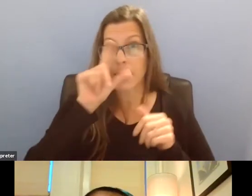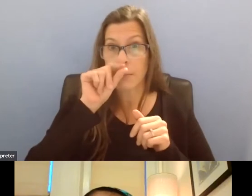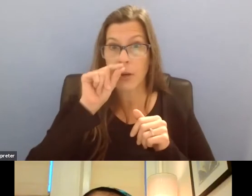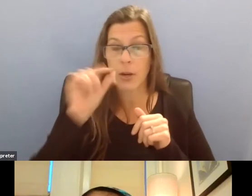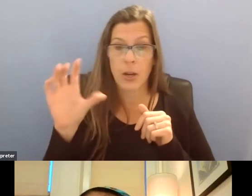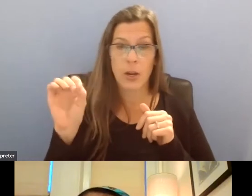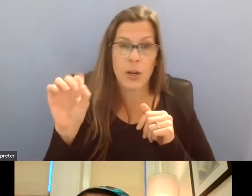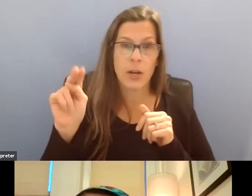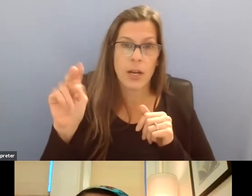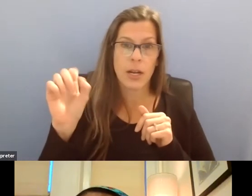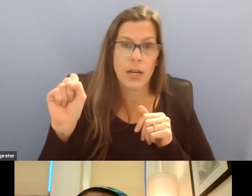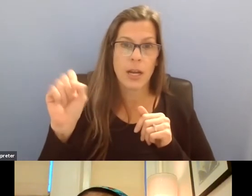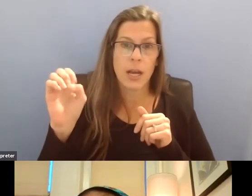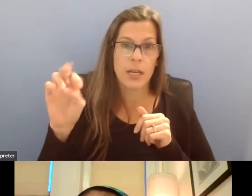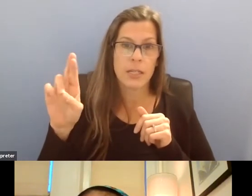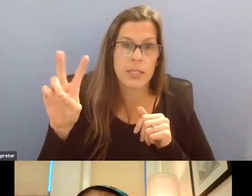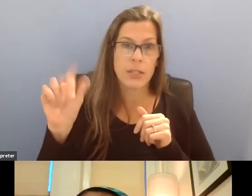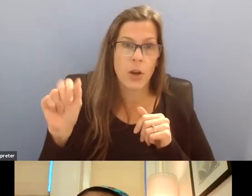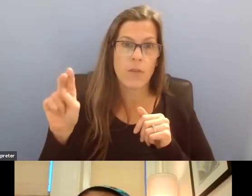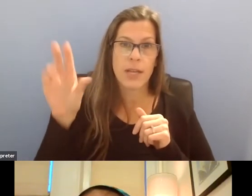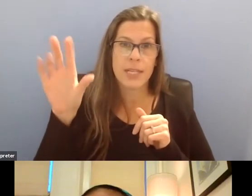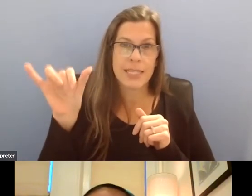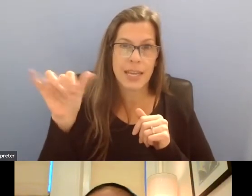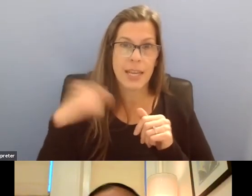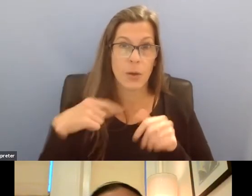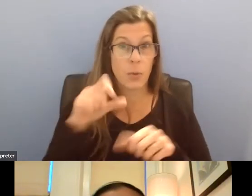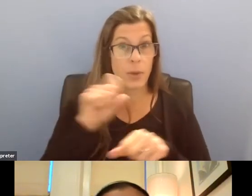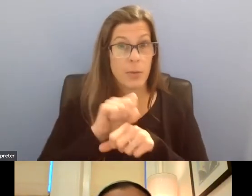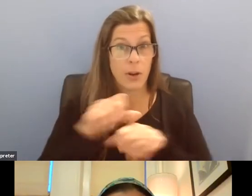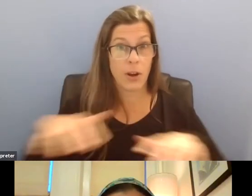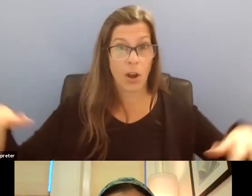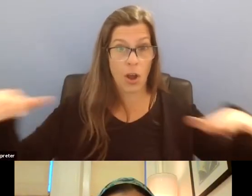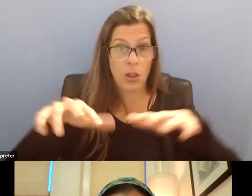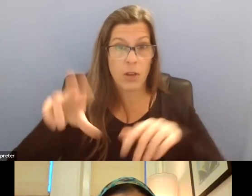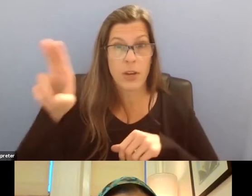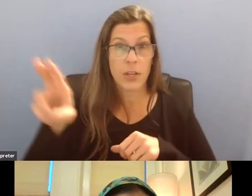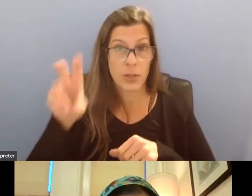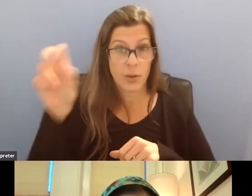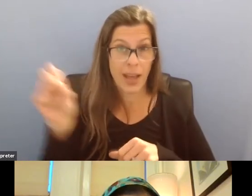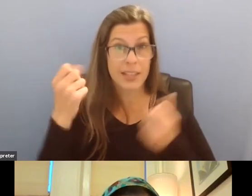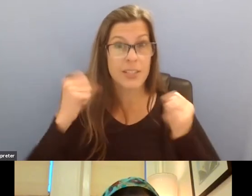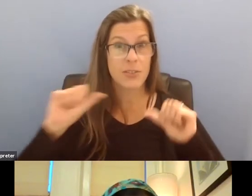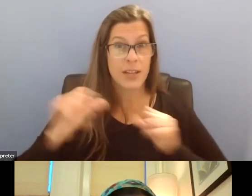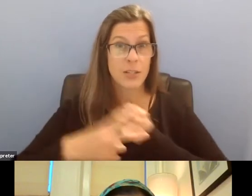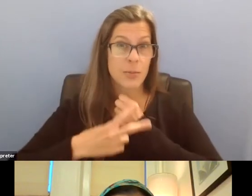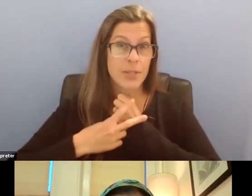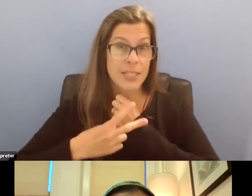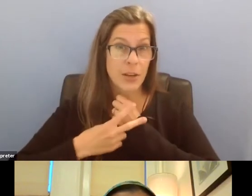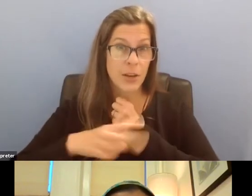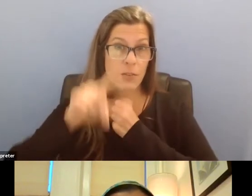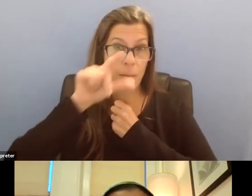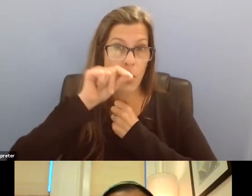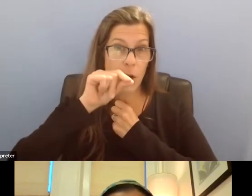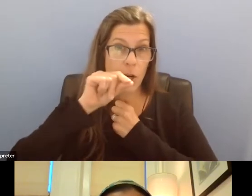the Americas to halt extinctions, to safeguard habitats, and to build capacity for bird conservation. We want more people to